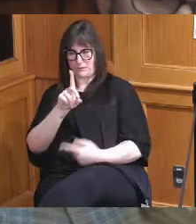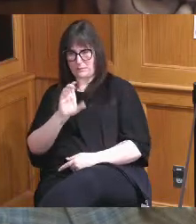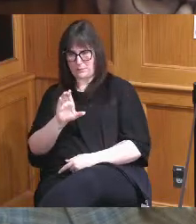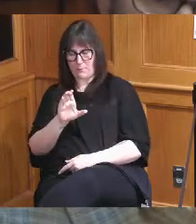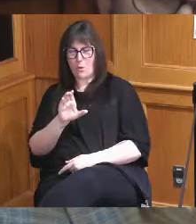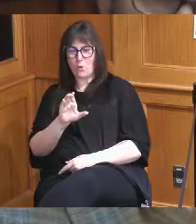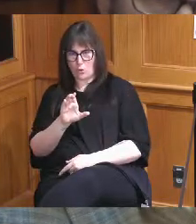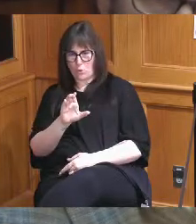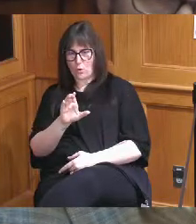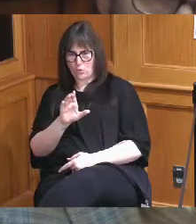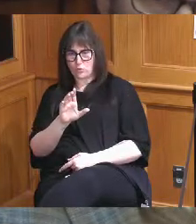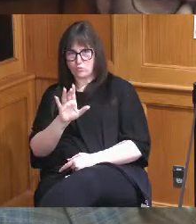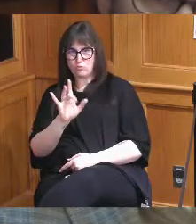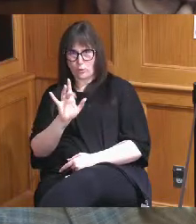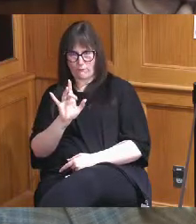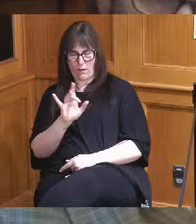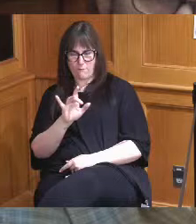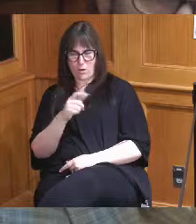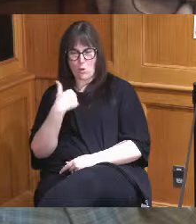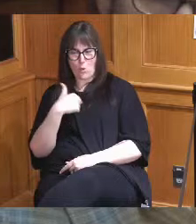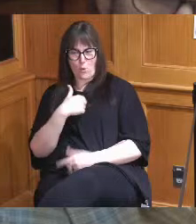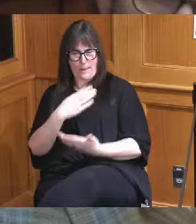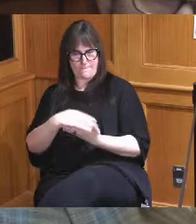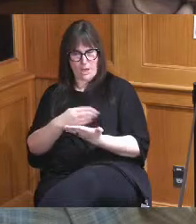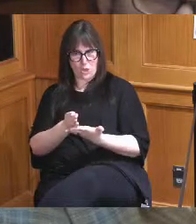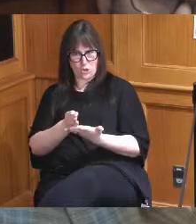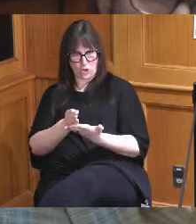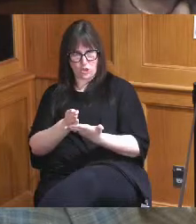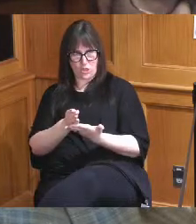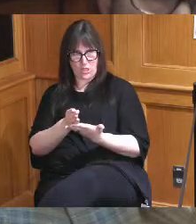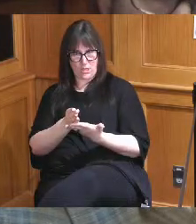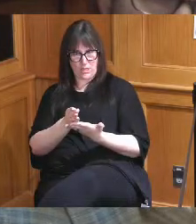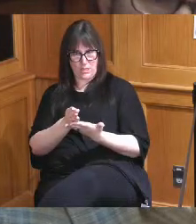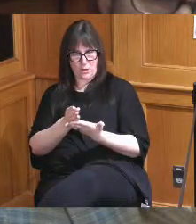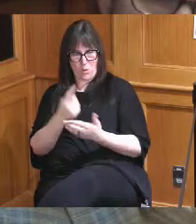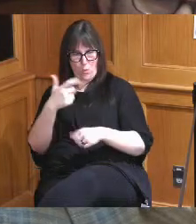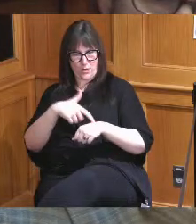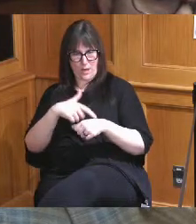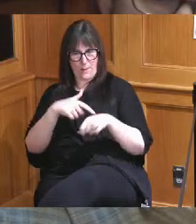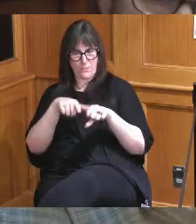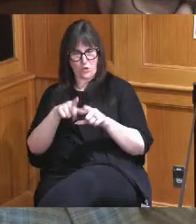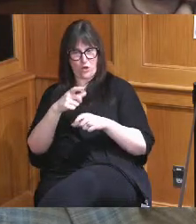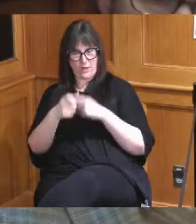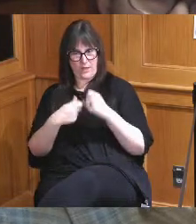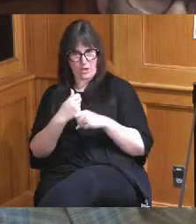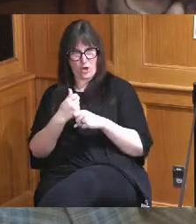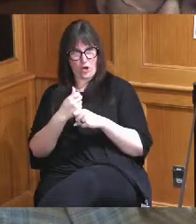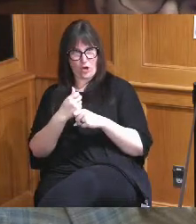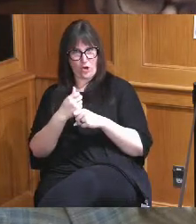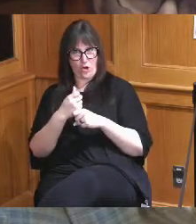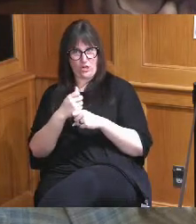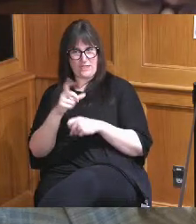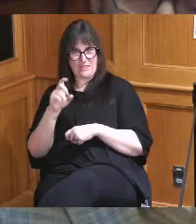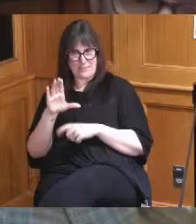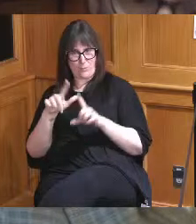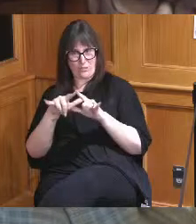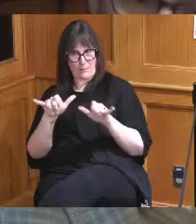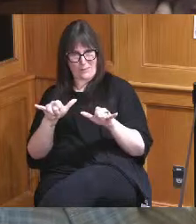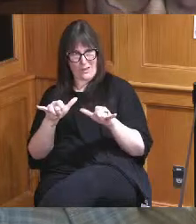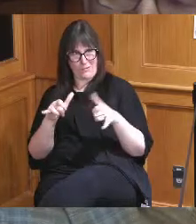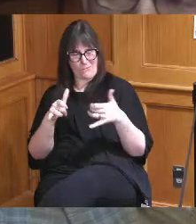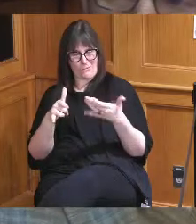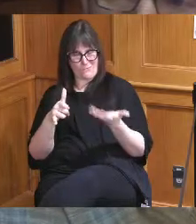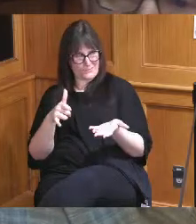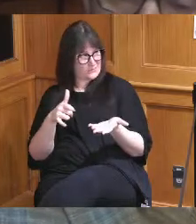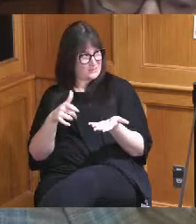December, and we do our budget once a year in December, and so that's why I was just trying to. I guess